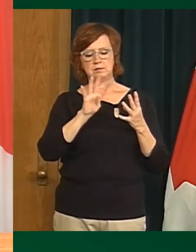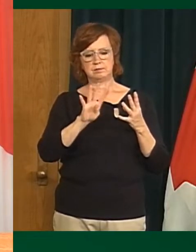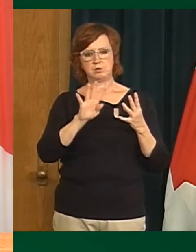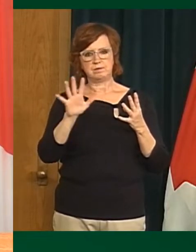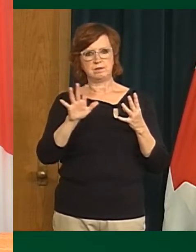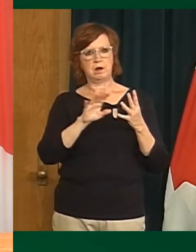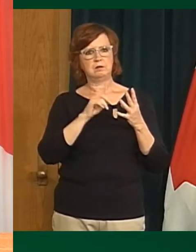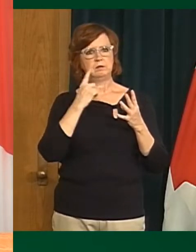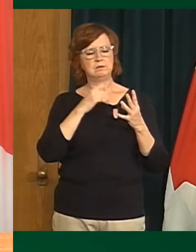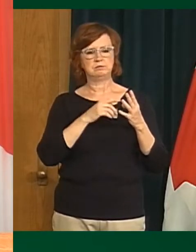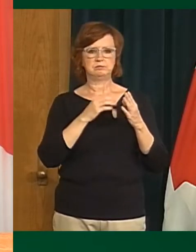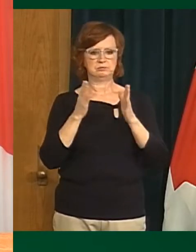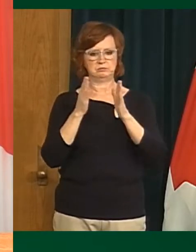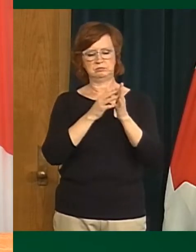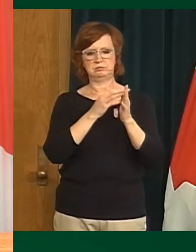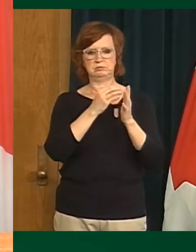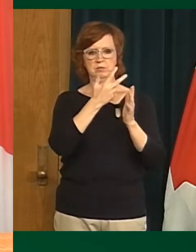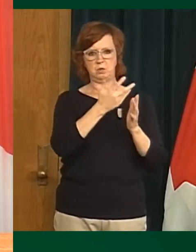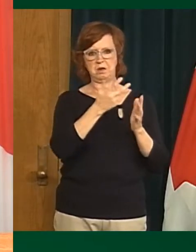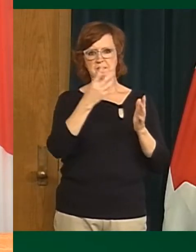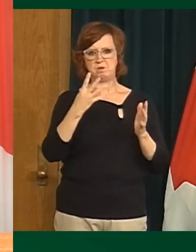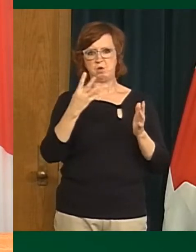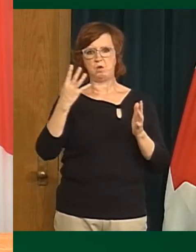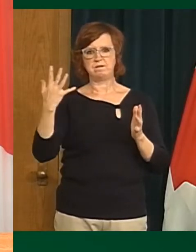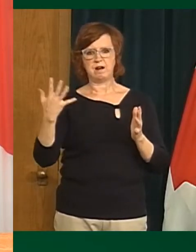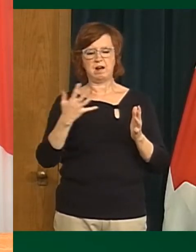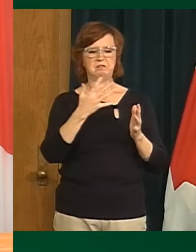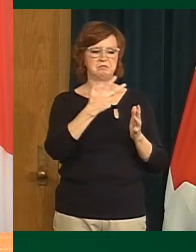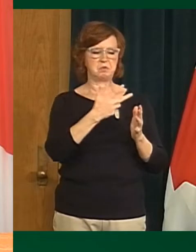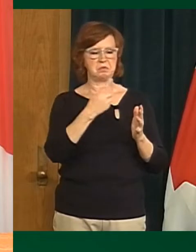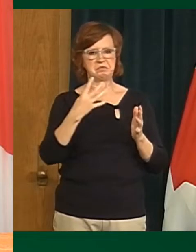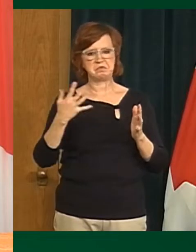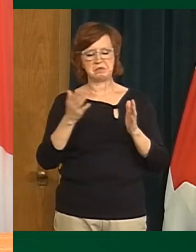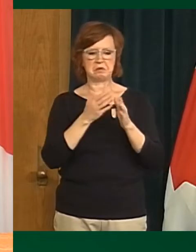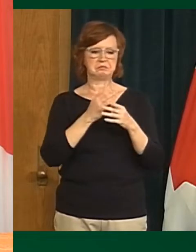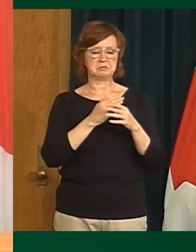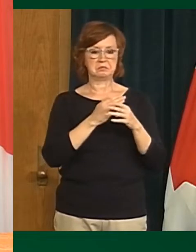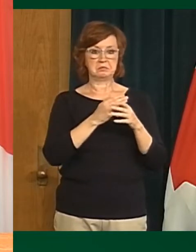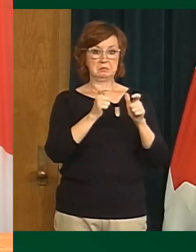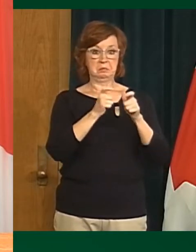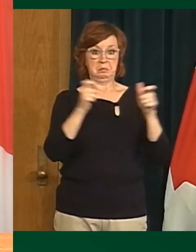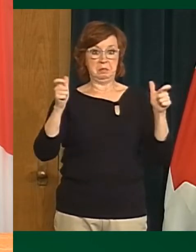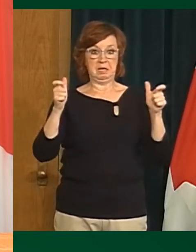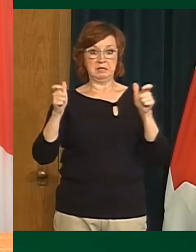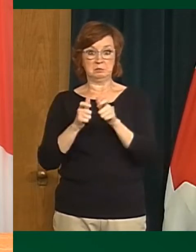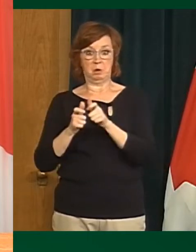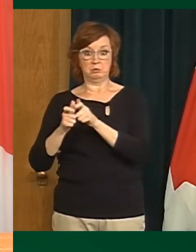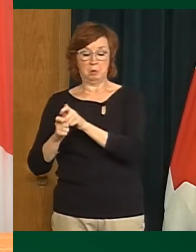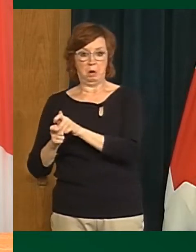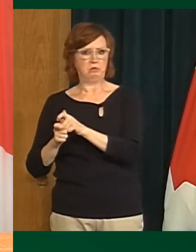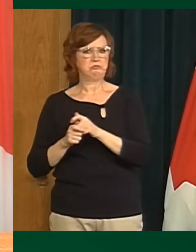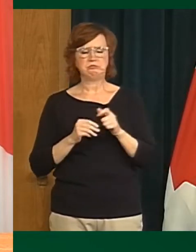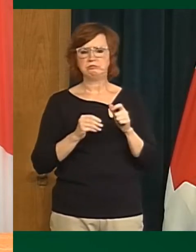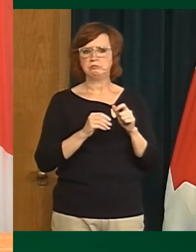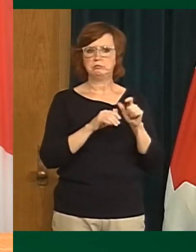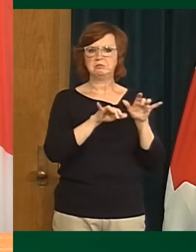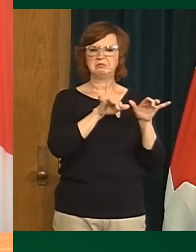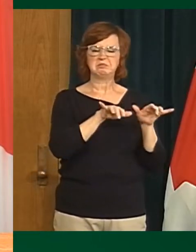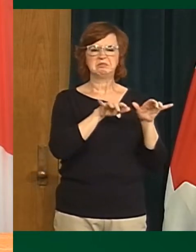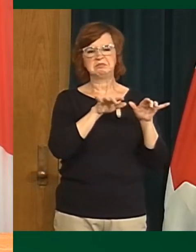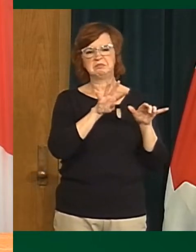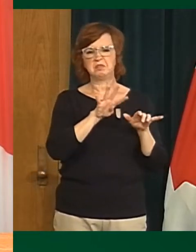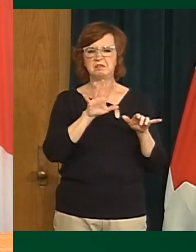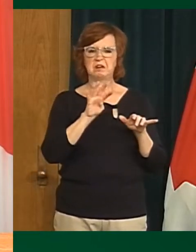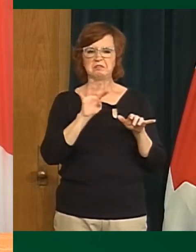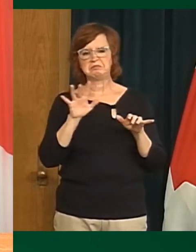summary, there's nothing that stands out in terms of COVID-19 behaving differently in Saskatchewan than other provinces, but we have to